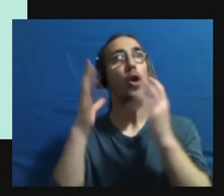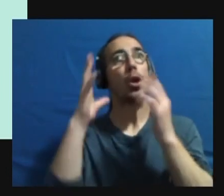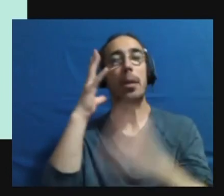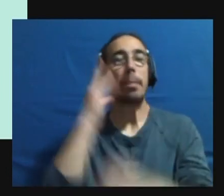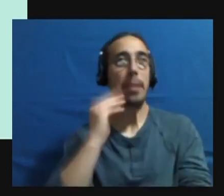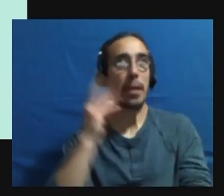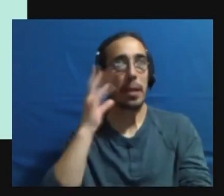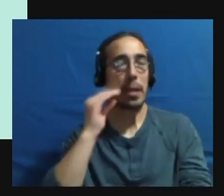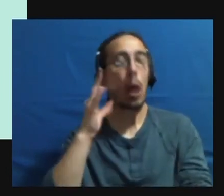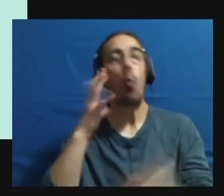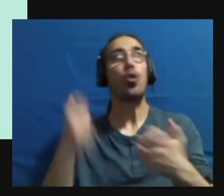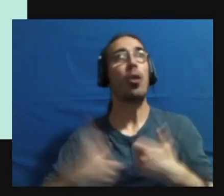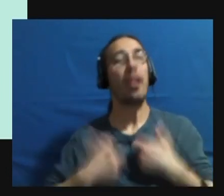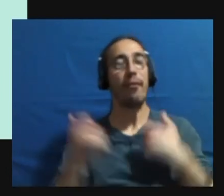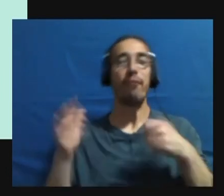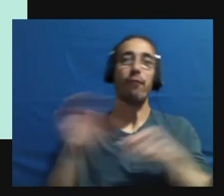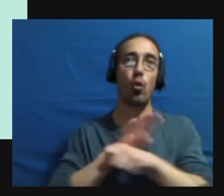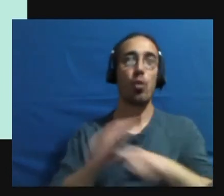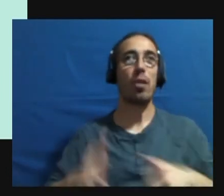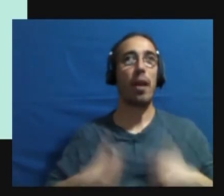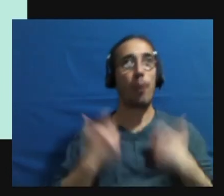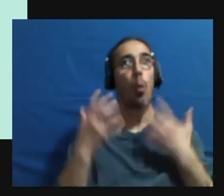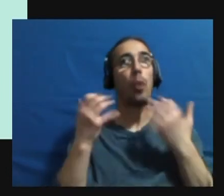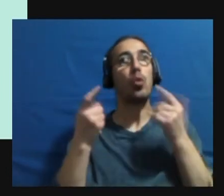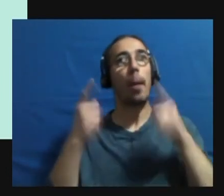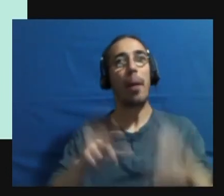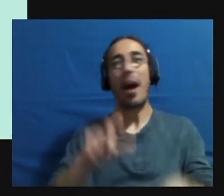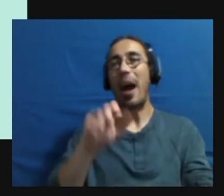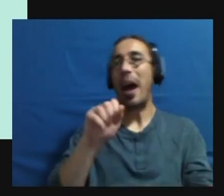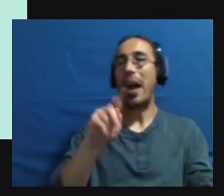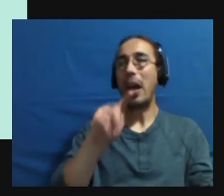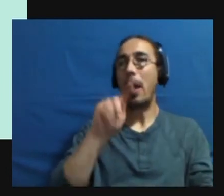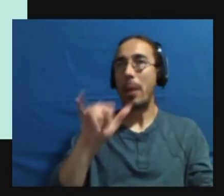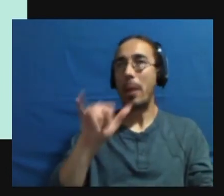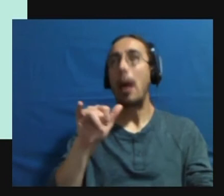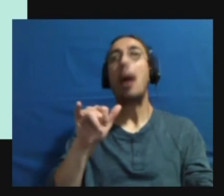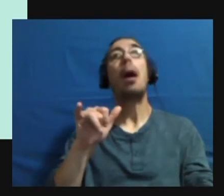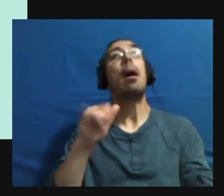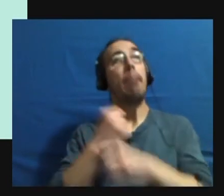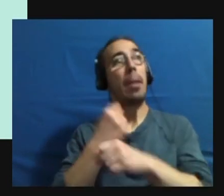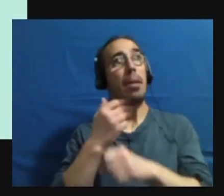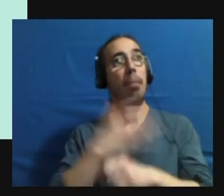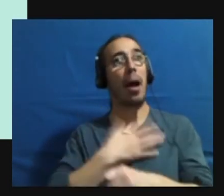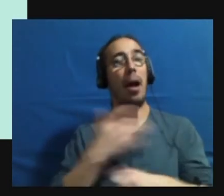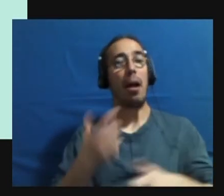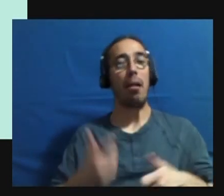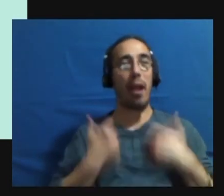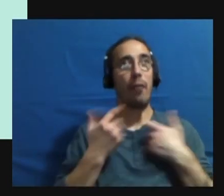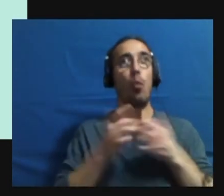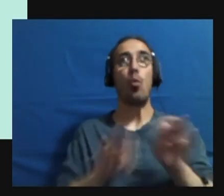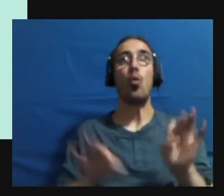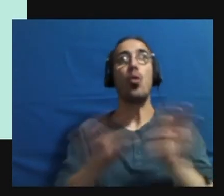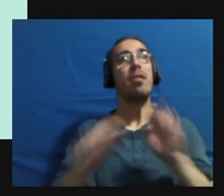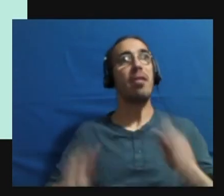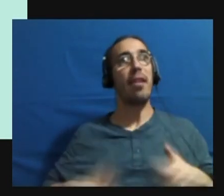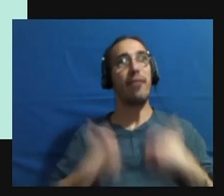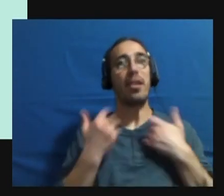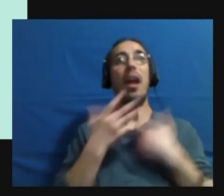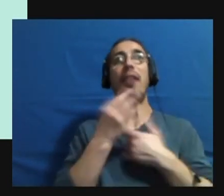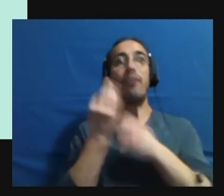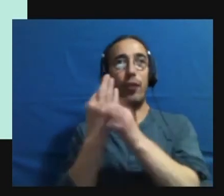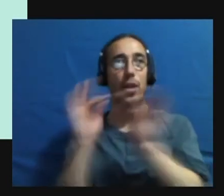need help to make that happen. Autonomy makes my life meaningful. It gives me freedom and makes my life worth living. That's from Wyatt T.